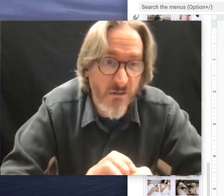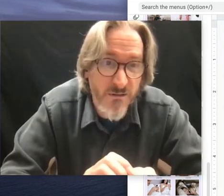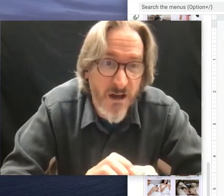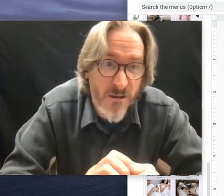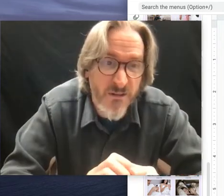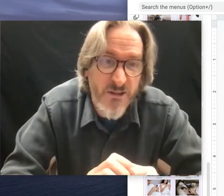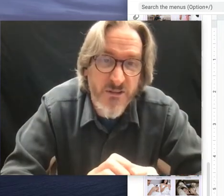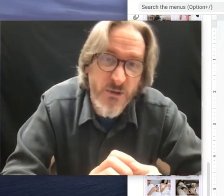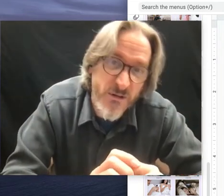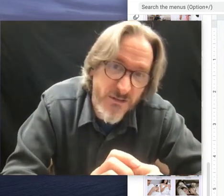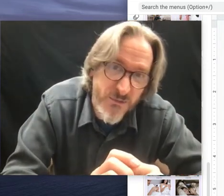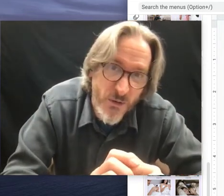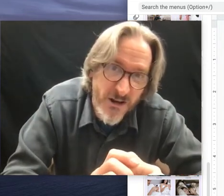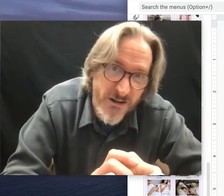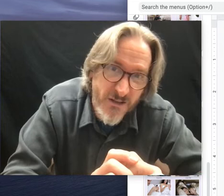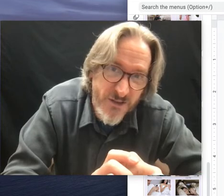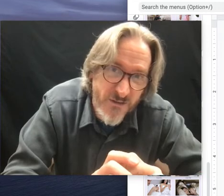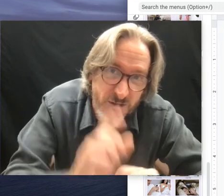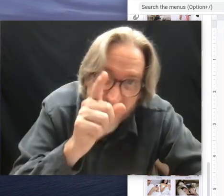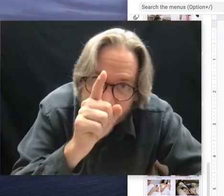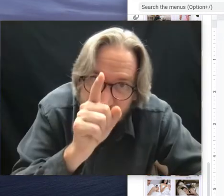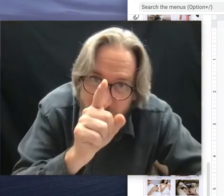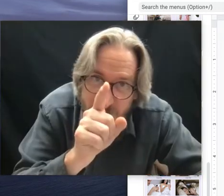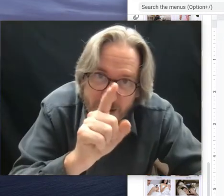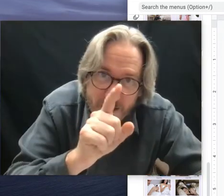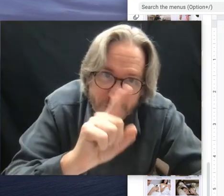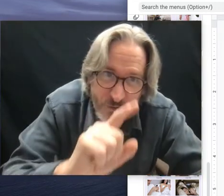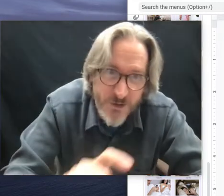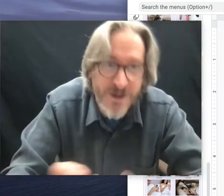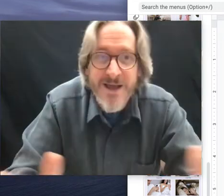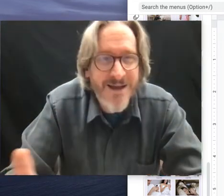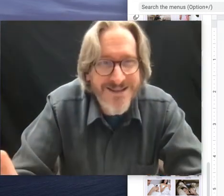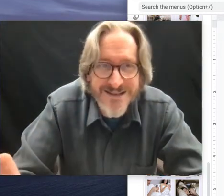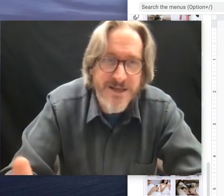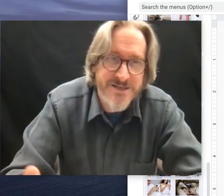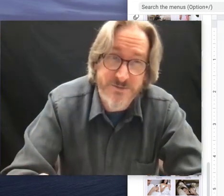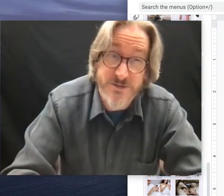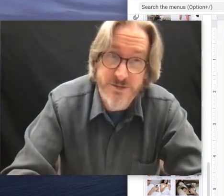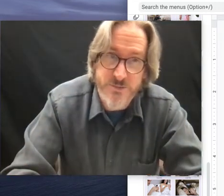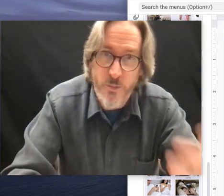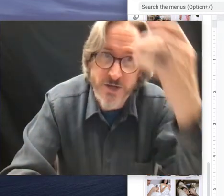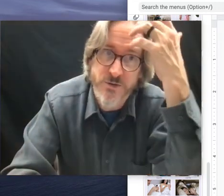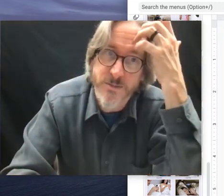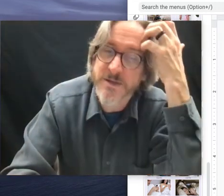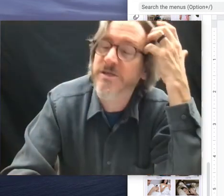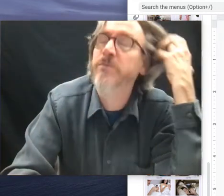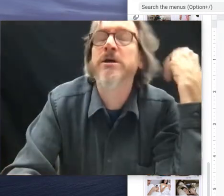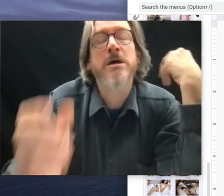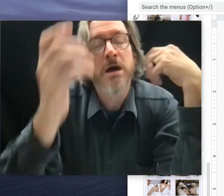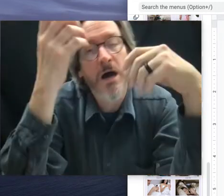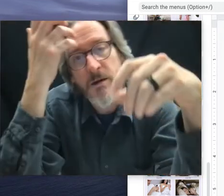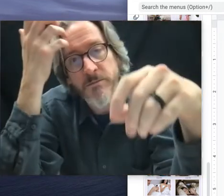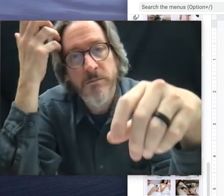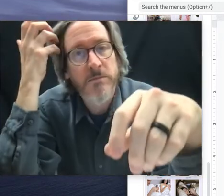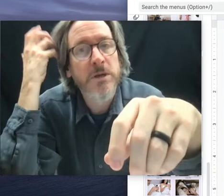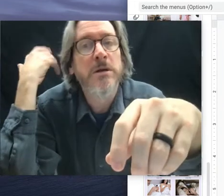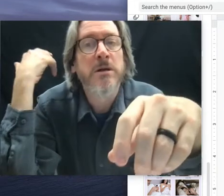no, you got up at 6:30 this morning, not 7. I was there. I saw you. That's way too creepy. So